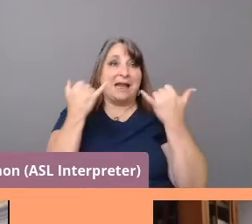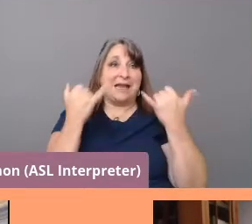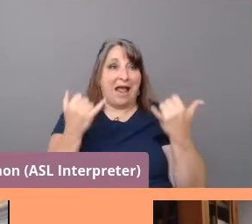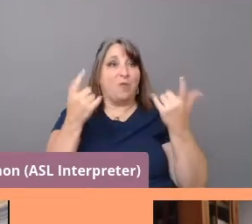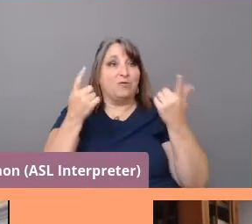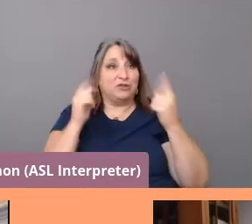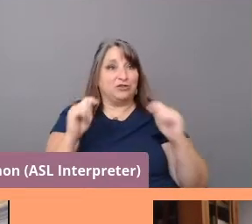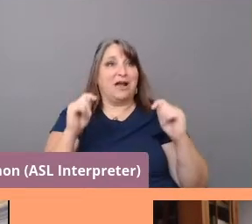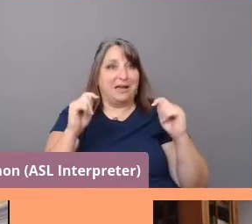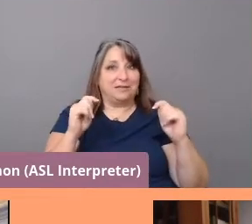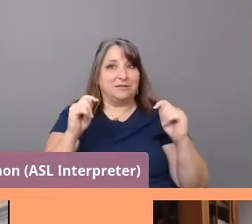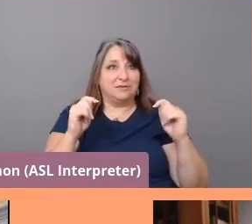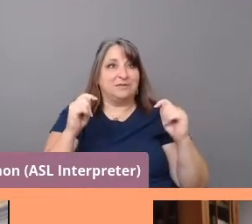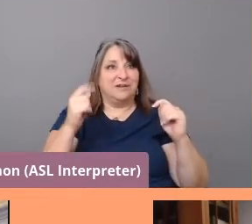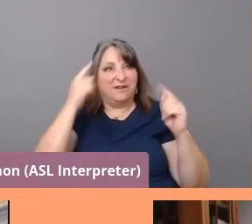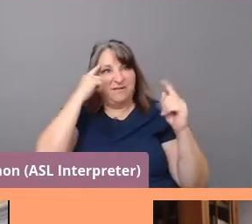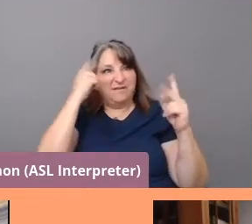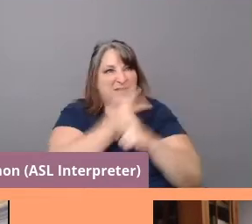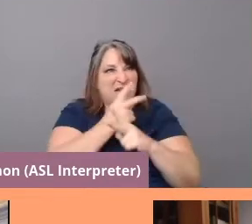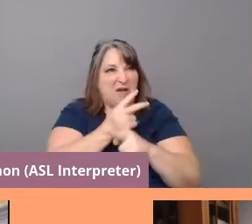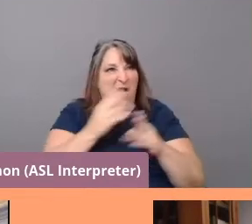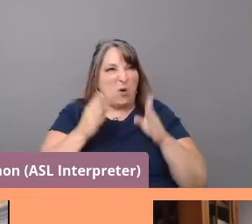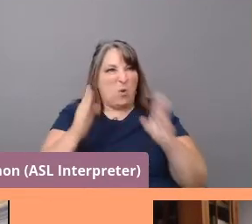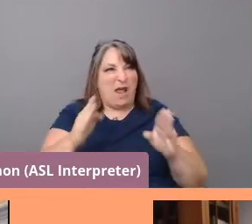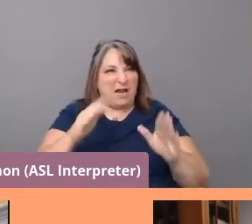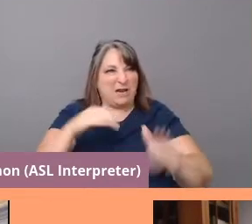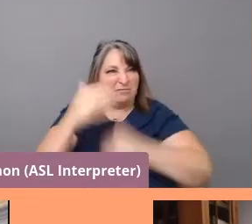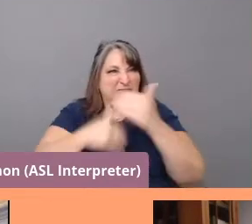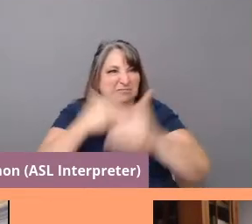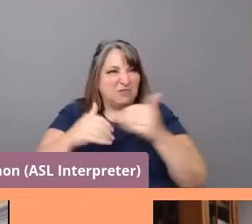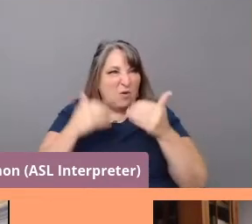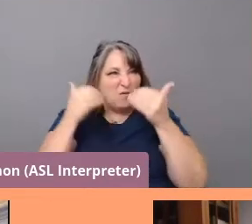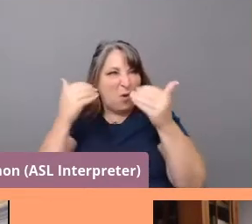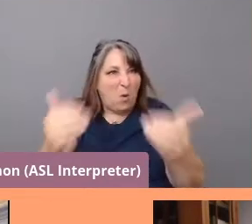forward. And again, with